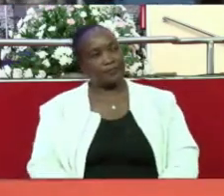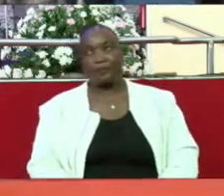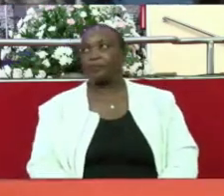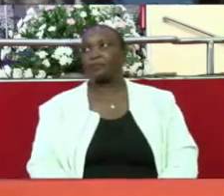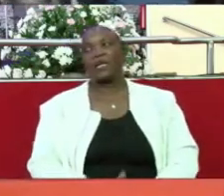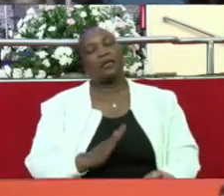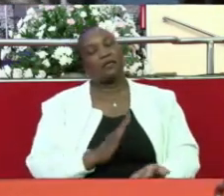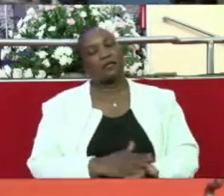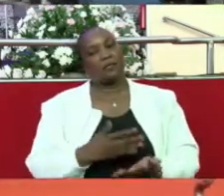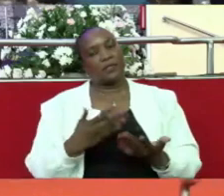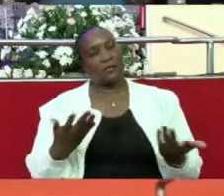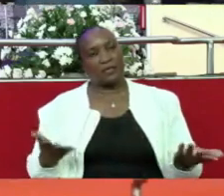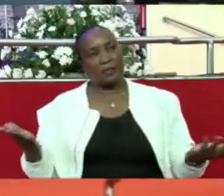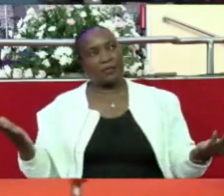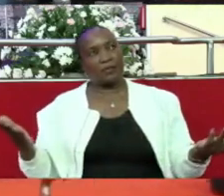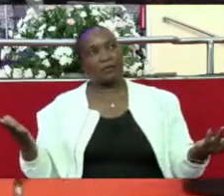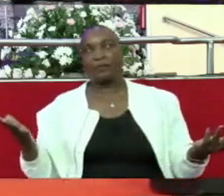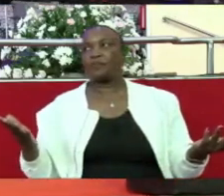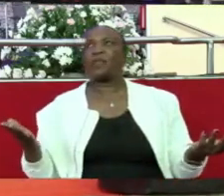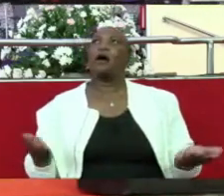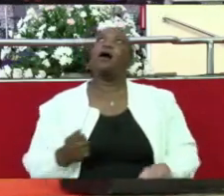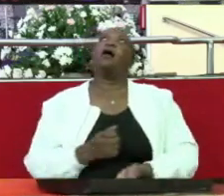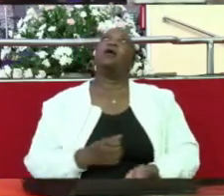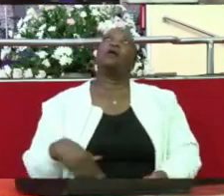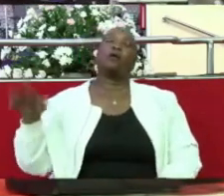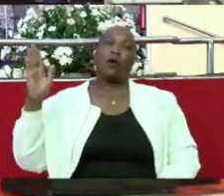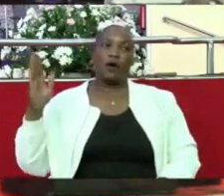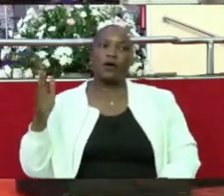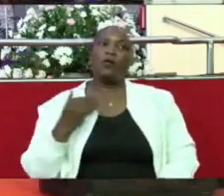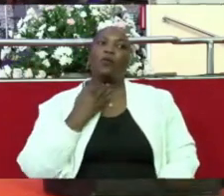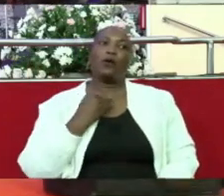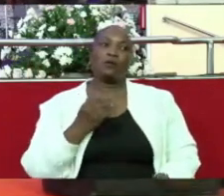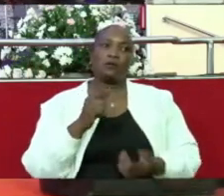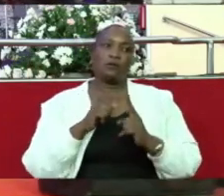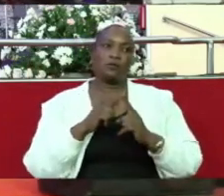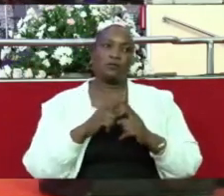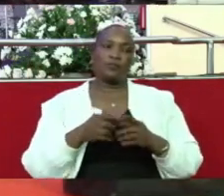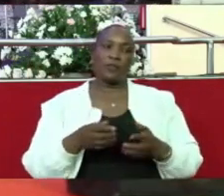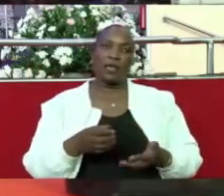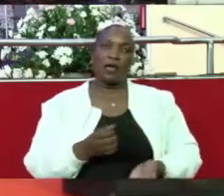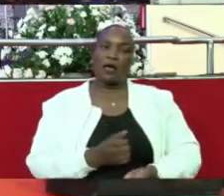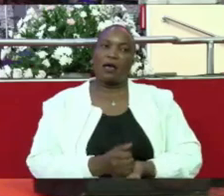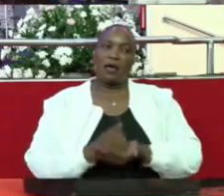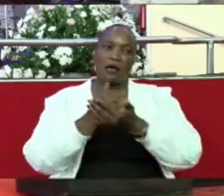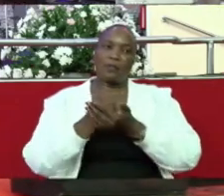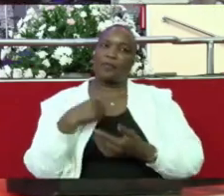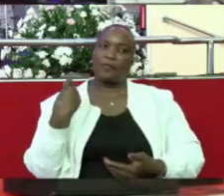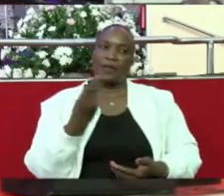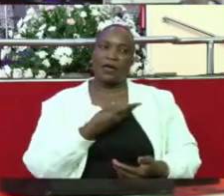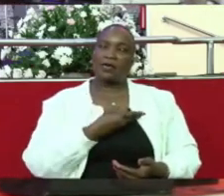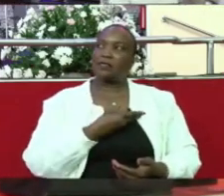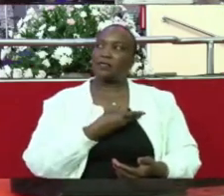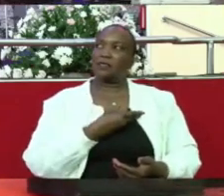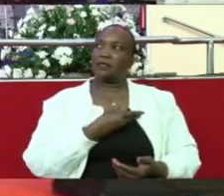sometimes he wants to carry us. He wants first to cause us to know that he is there. I know there are times I have